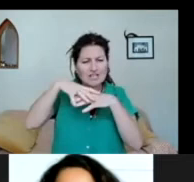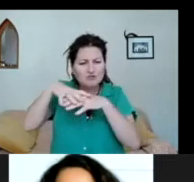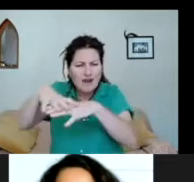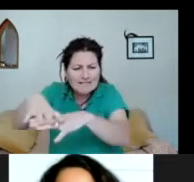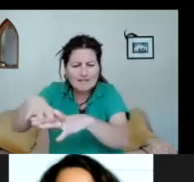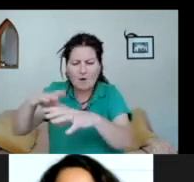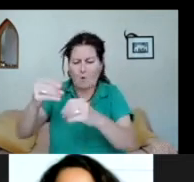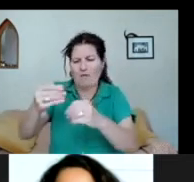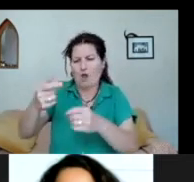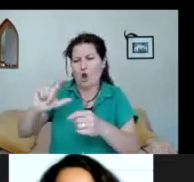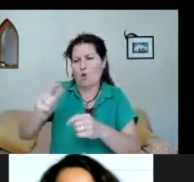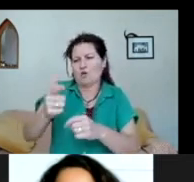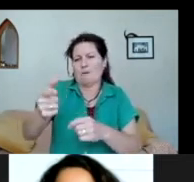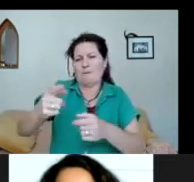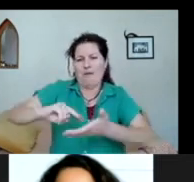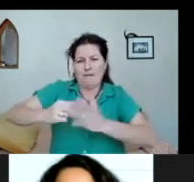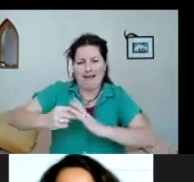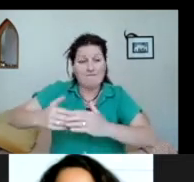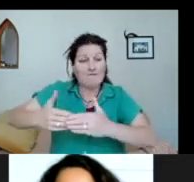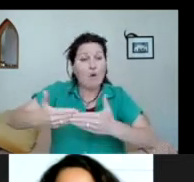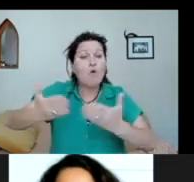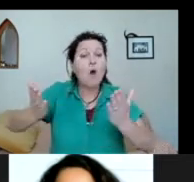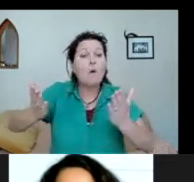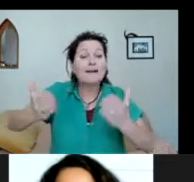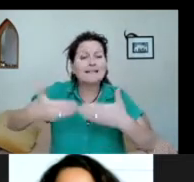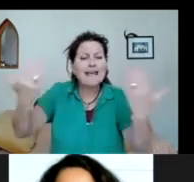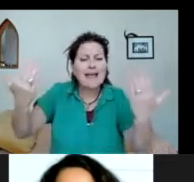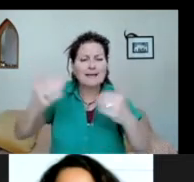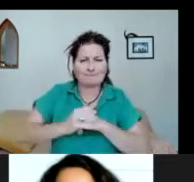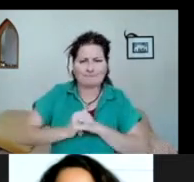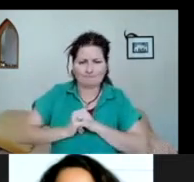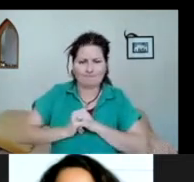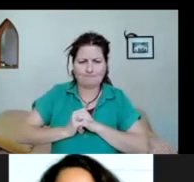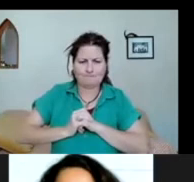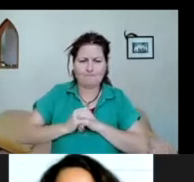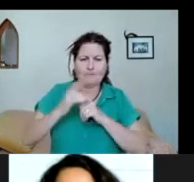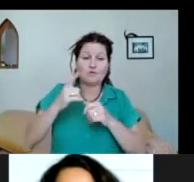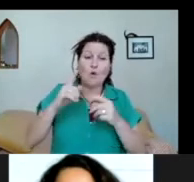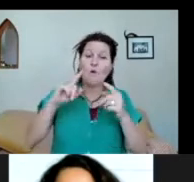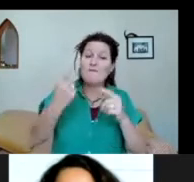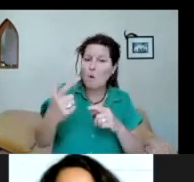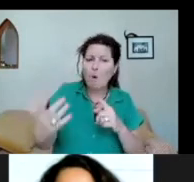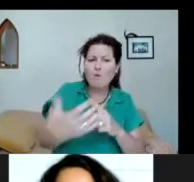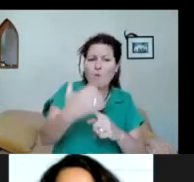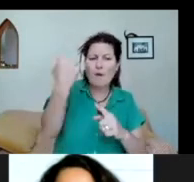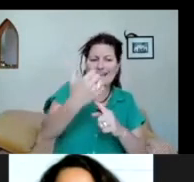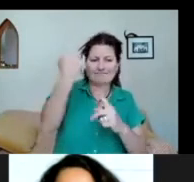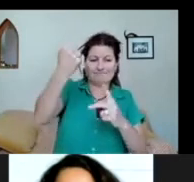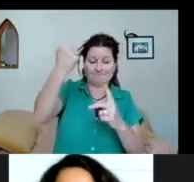day and see how can that coexist. You know, the winning applicants, it's really